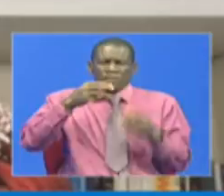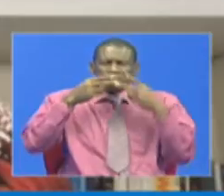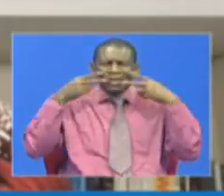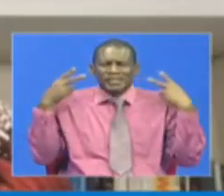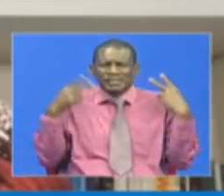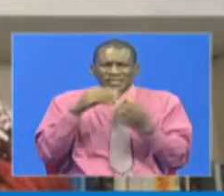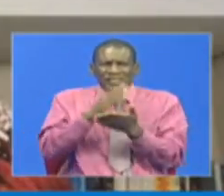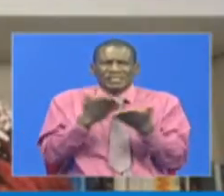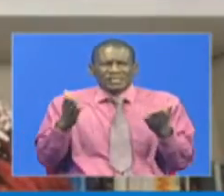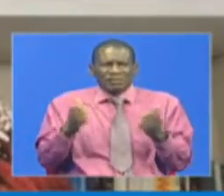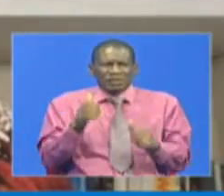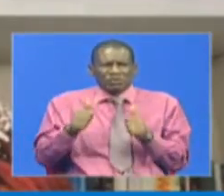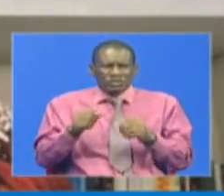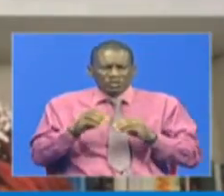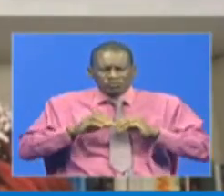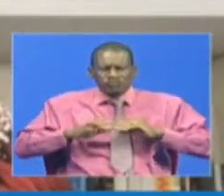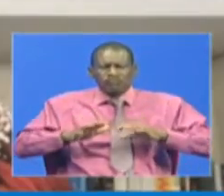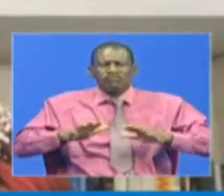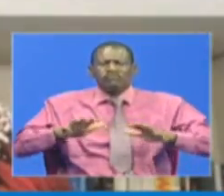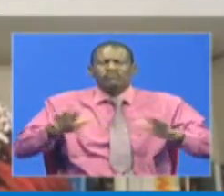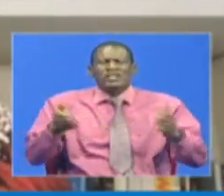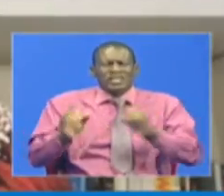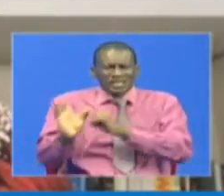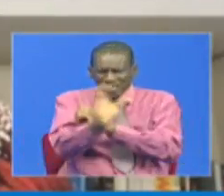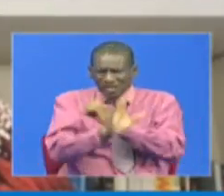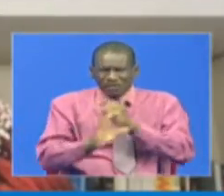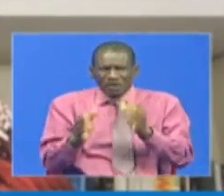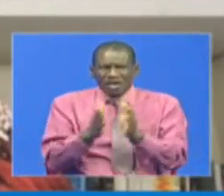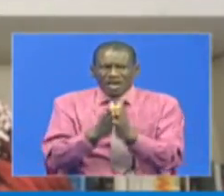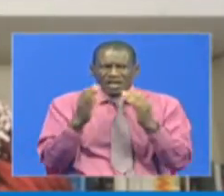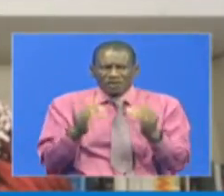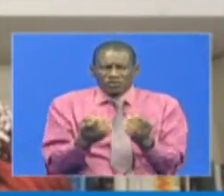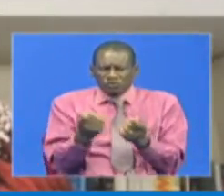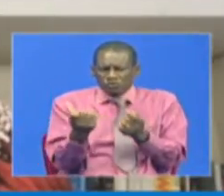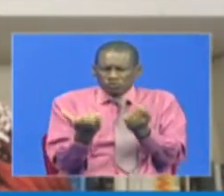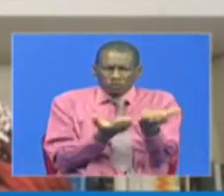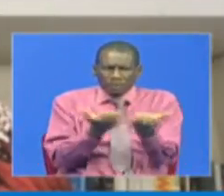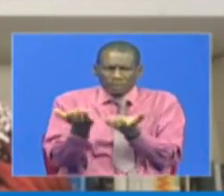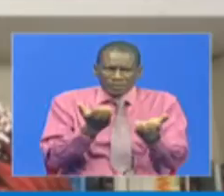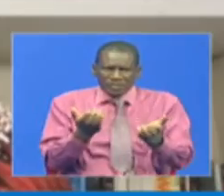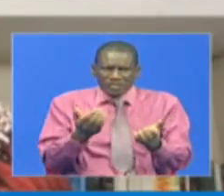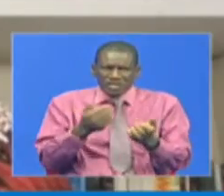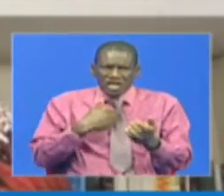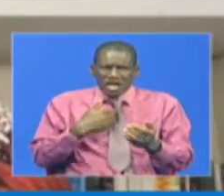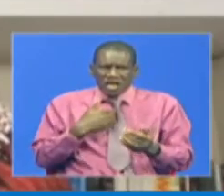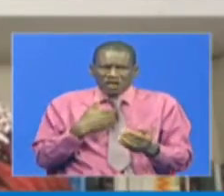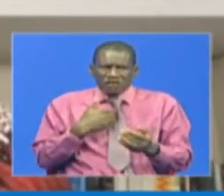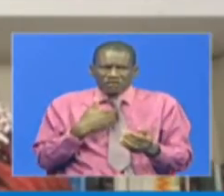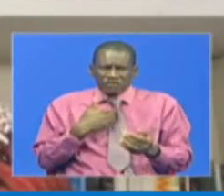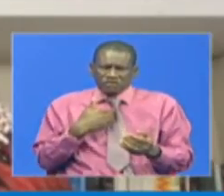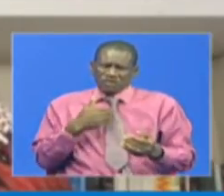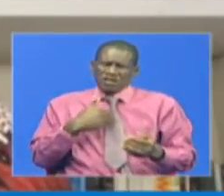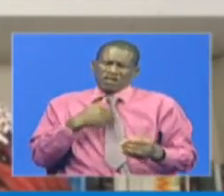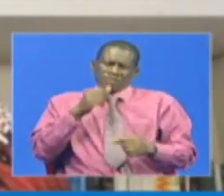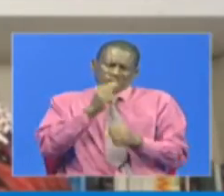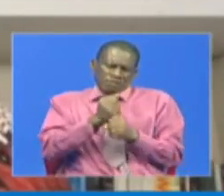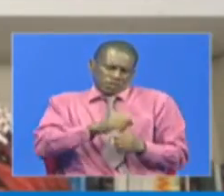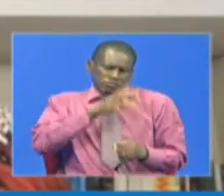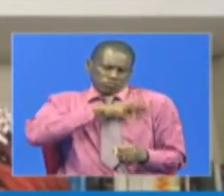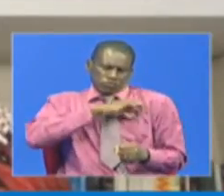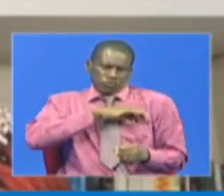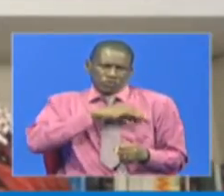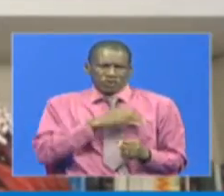very widespread around the country, and little businesses have given themselves a lifeline